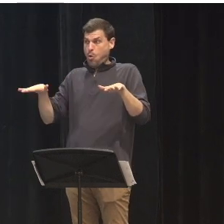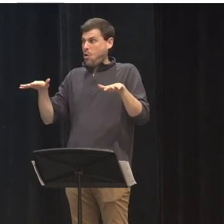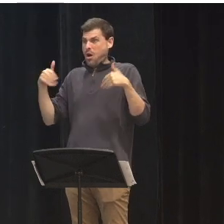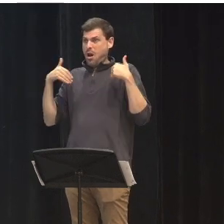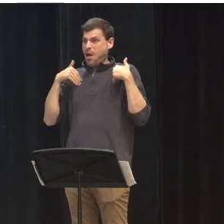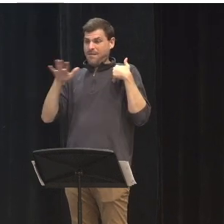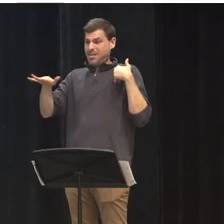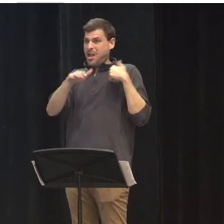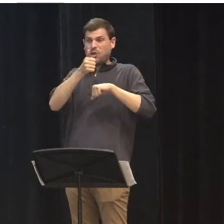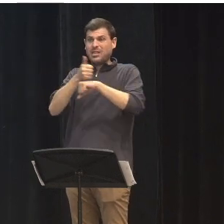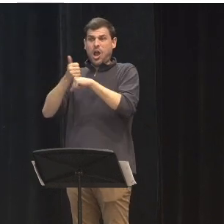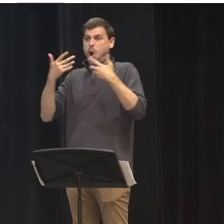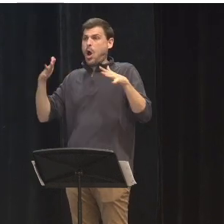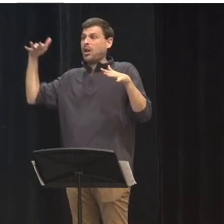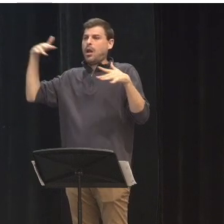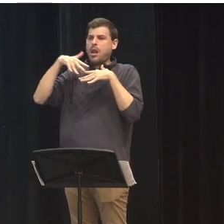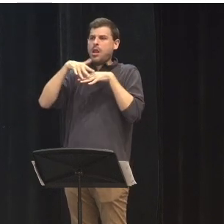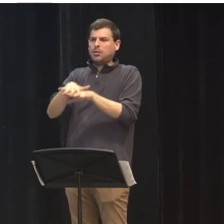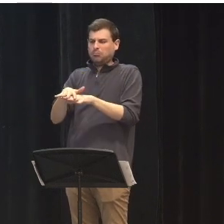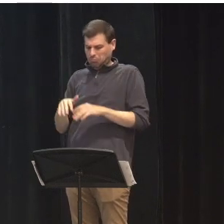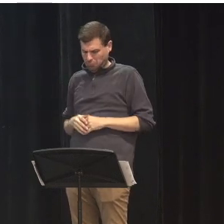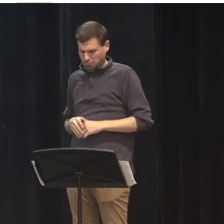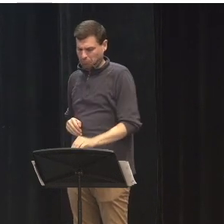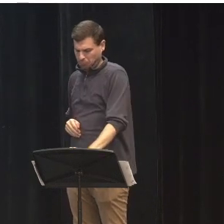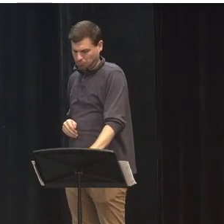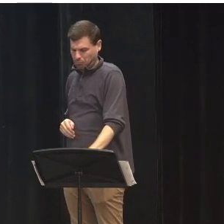visual setting. Next slide, please.